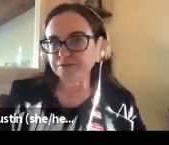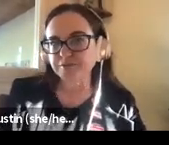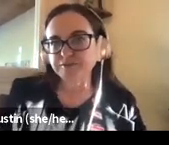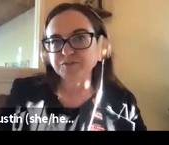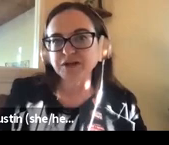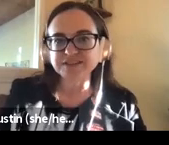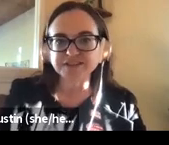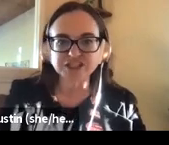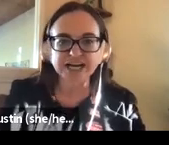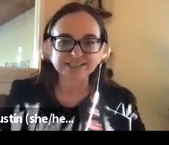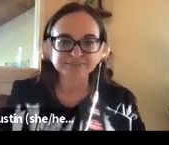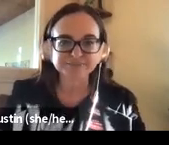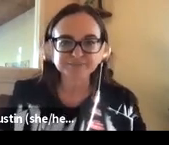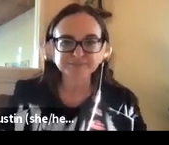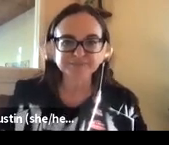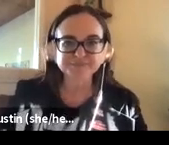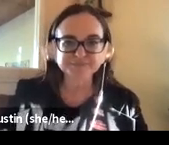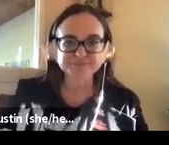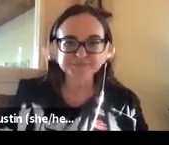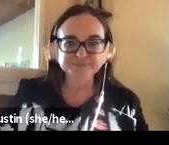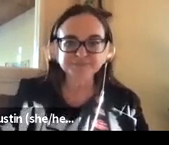your responses in the chat.